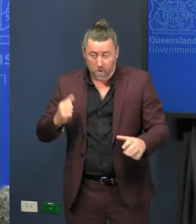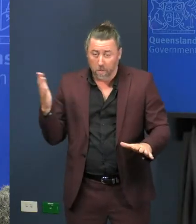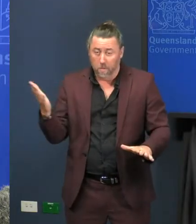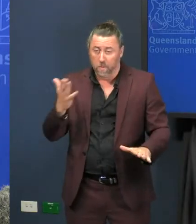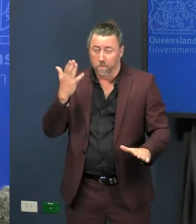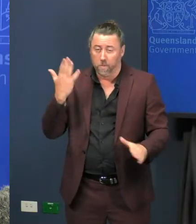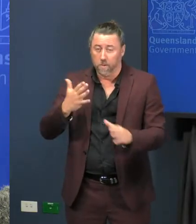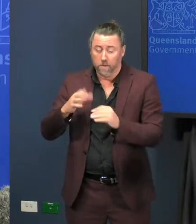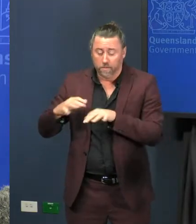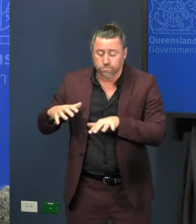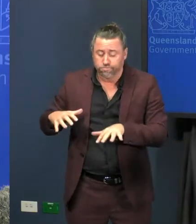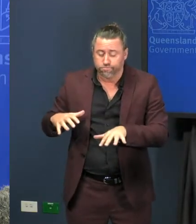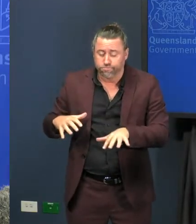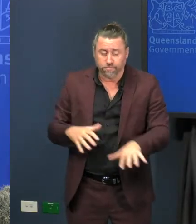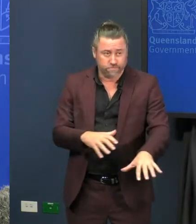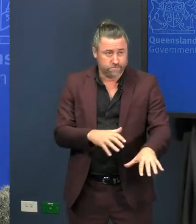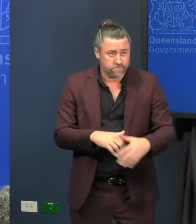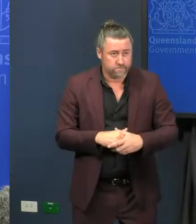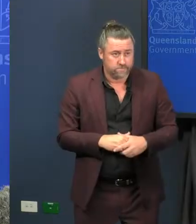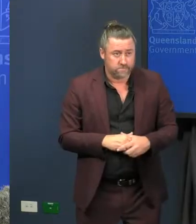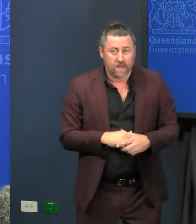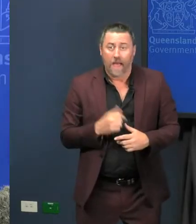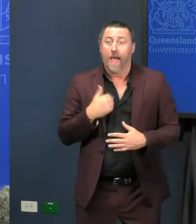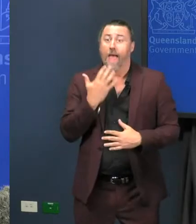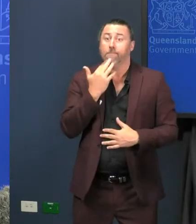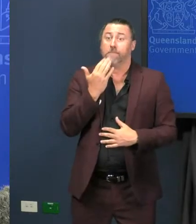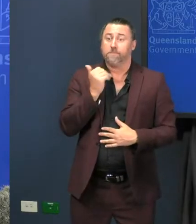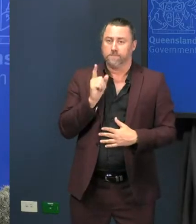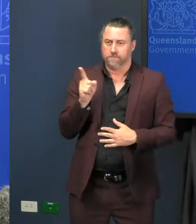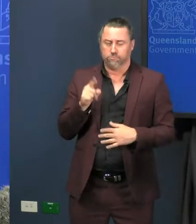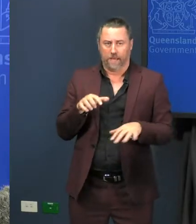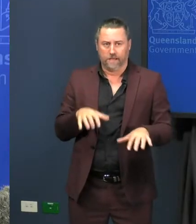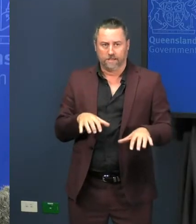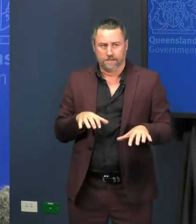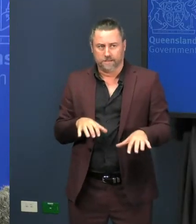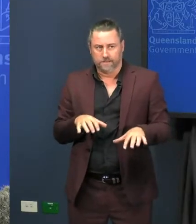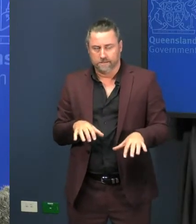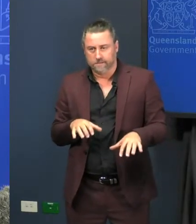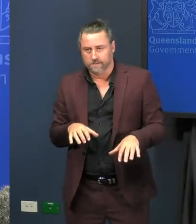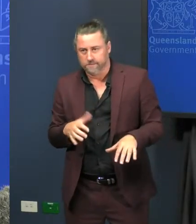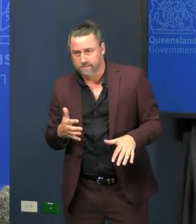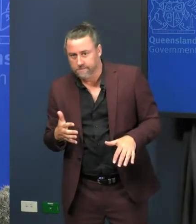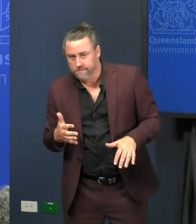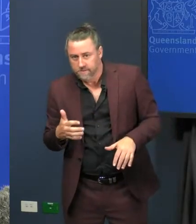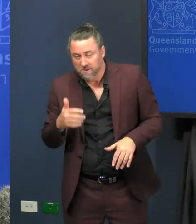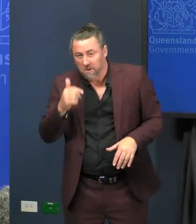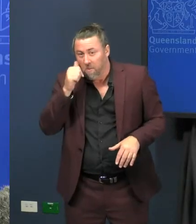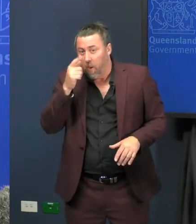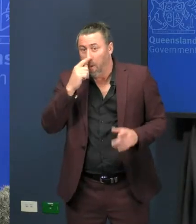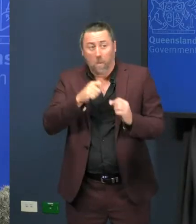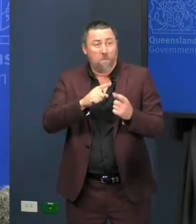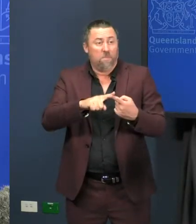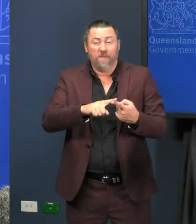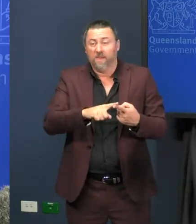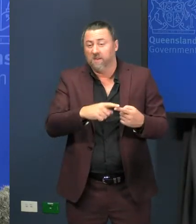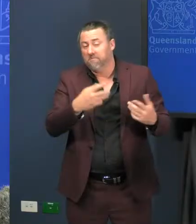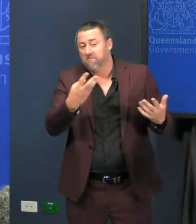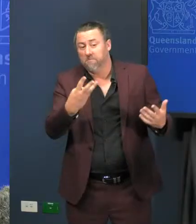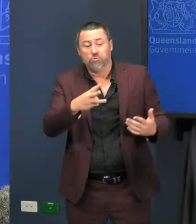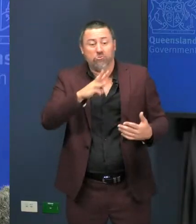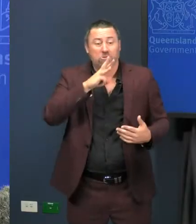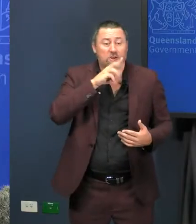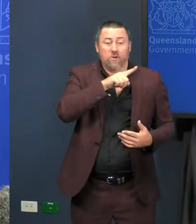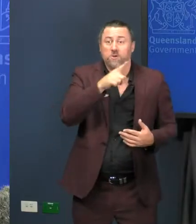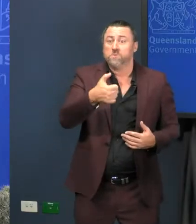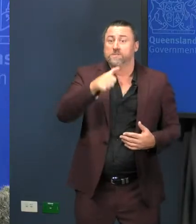The heavy to intense rainfall is of particular concern. We may see multiple day totals up to 300 to